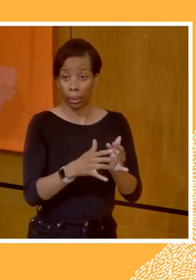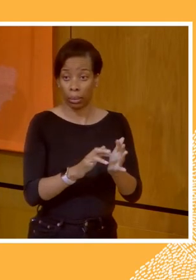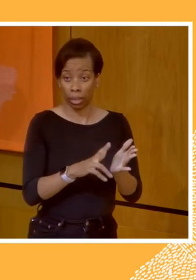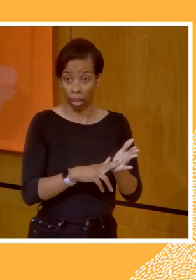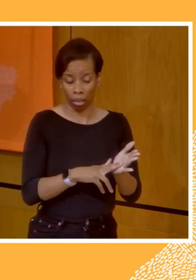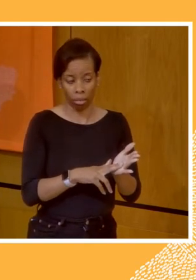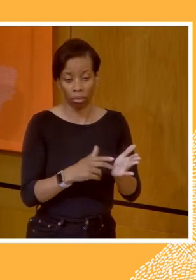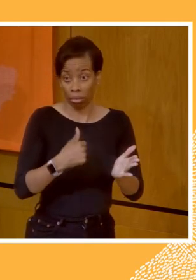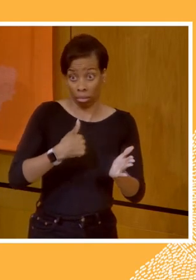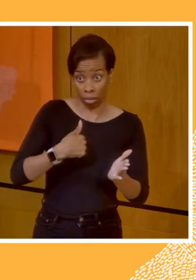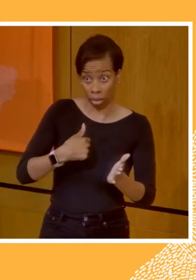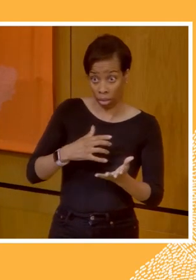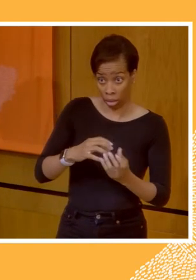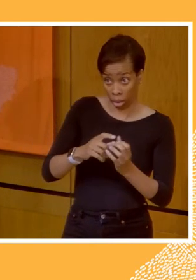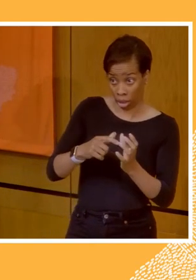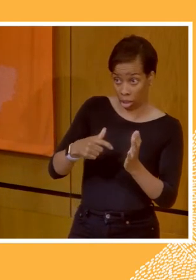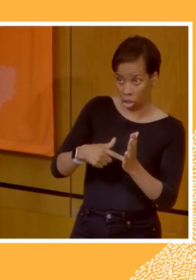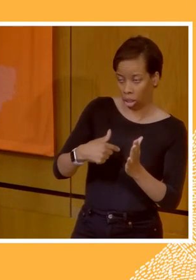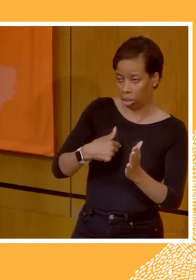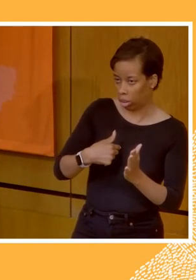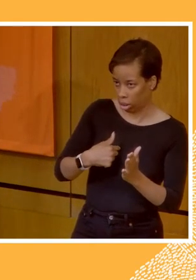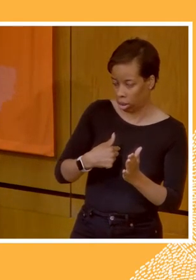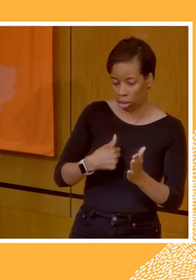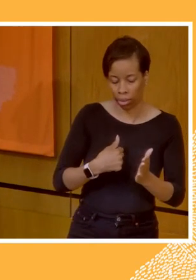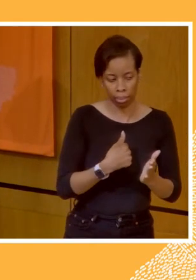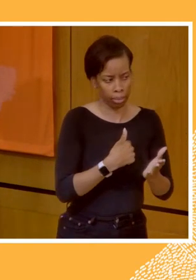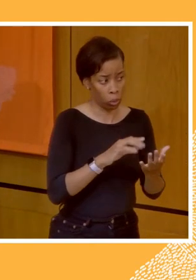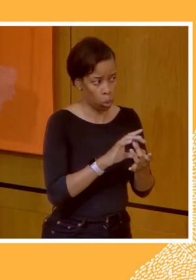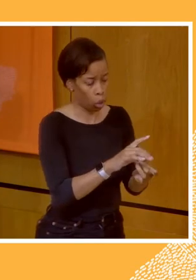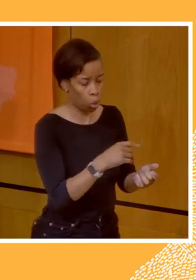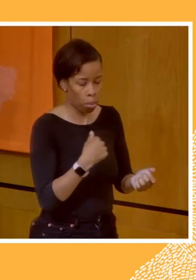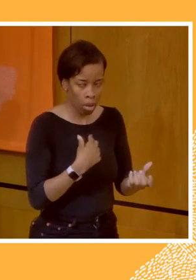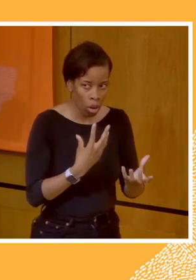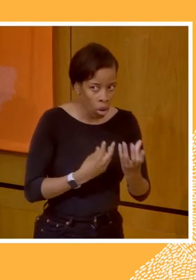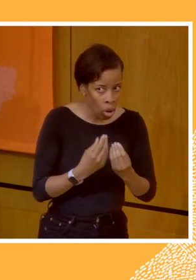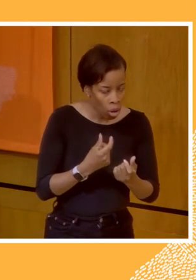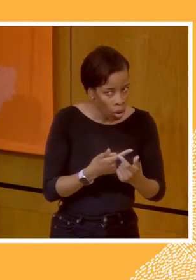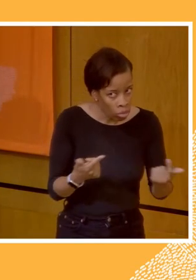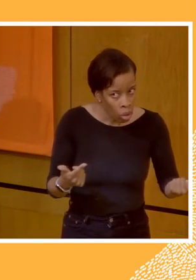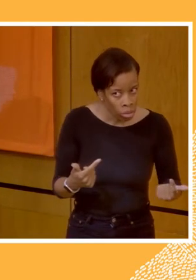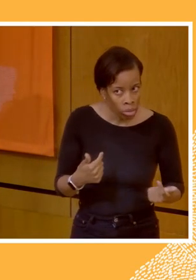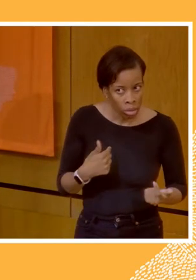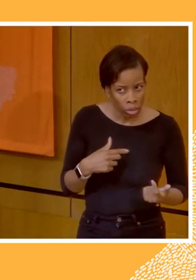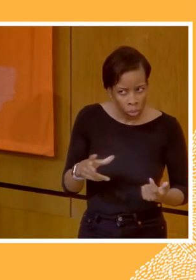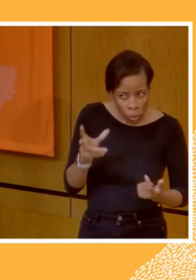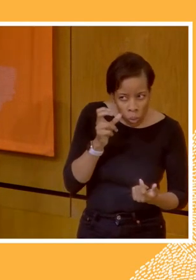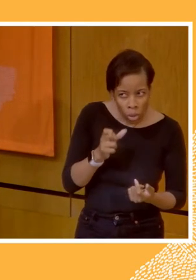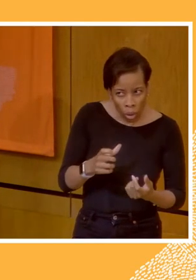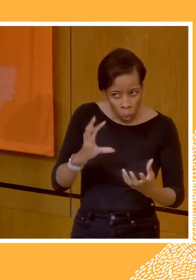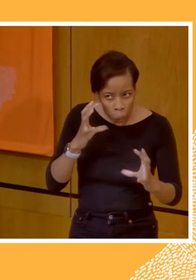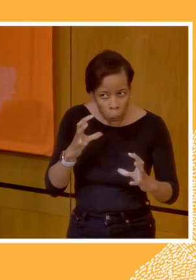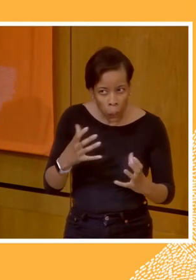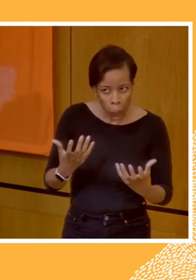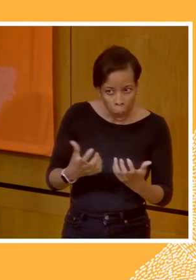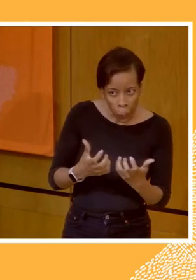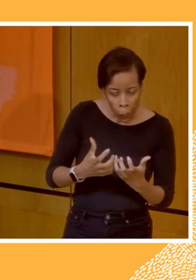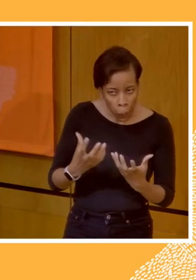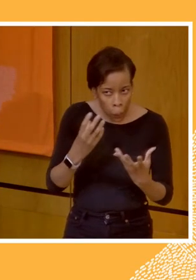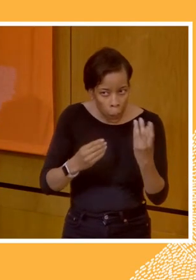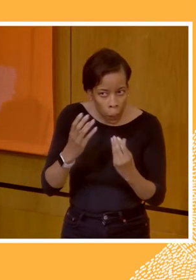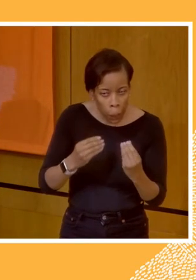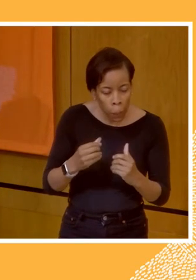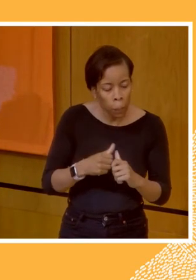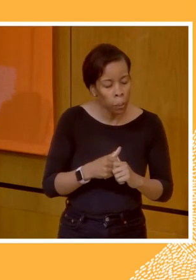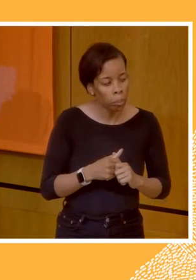artist, so learning about audio and working with you guys has been incredible. Incredible different way of thinking